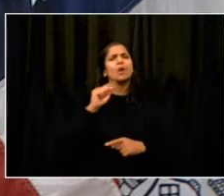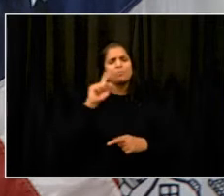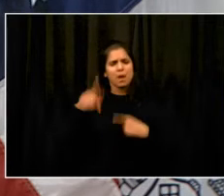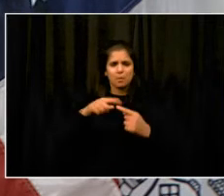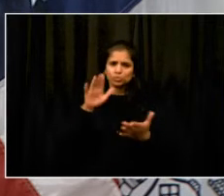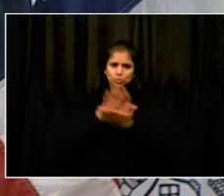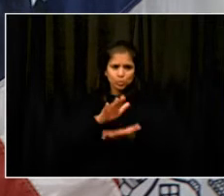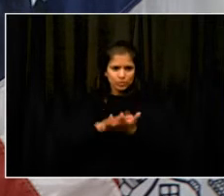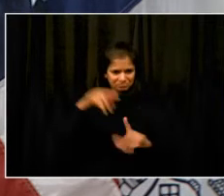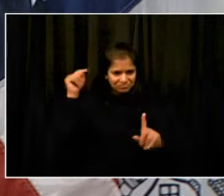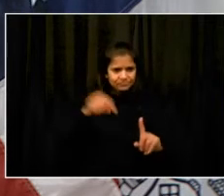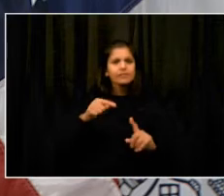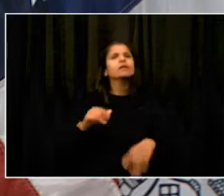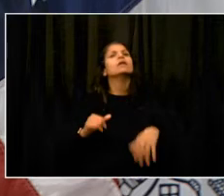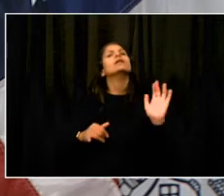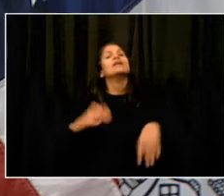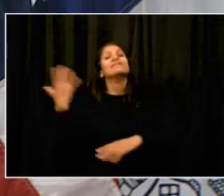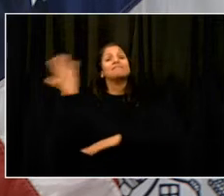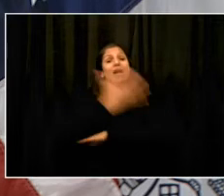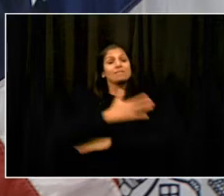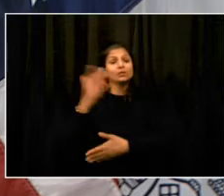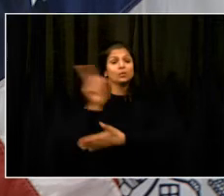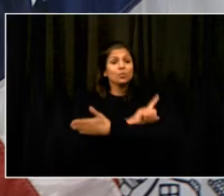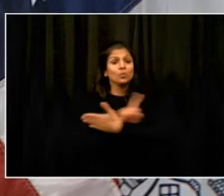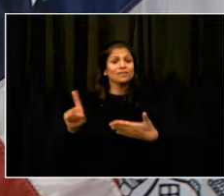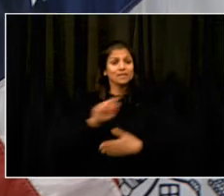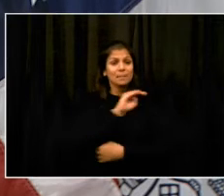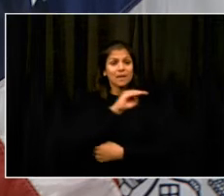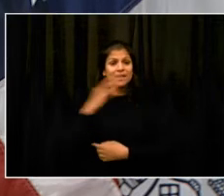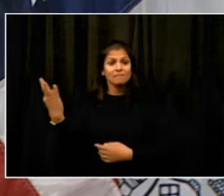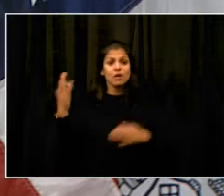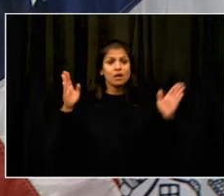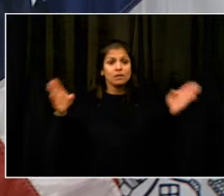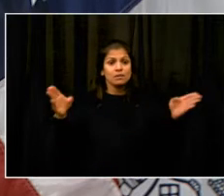because it's so uncertain. And